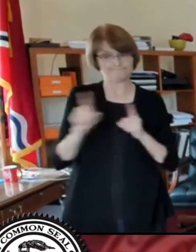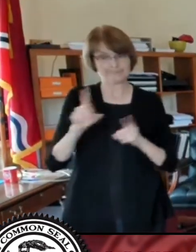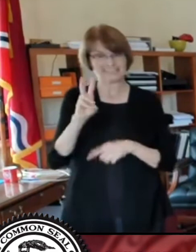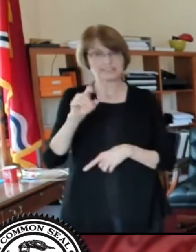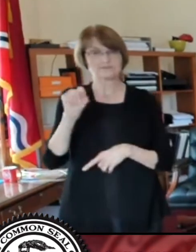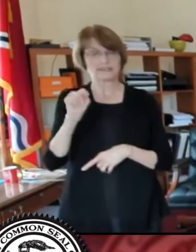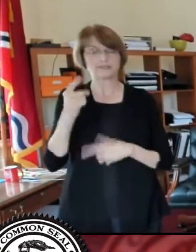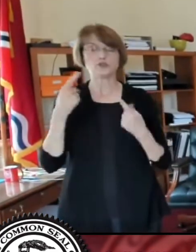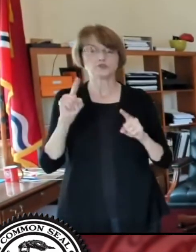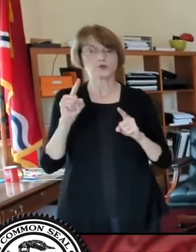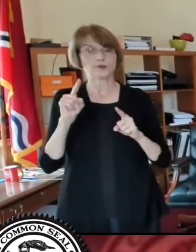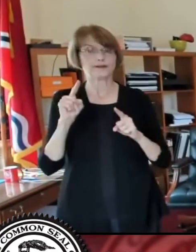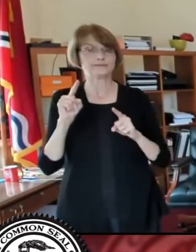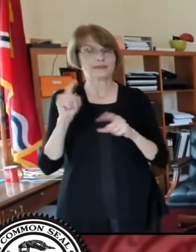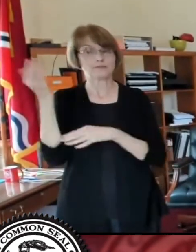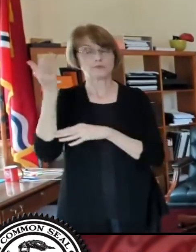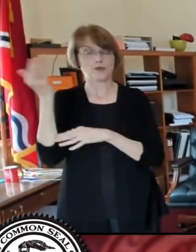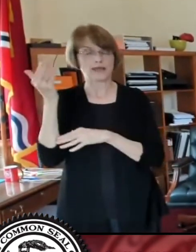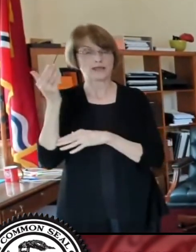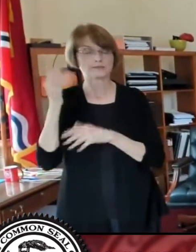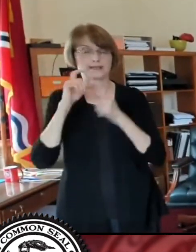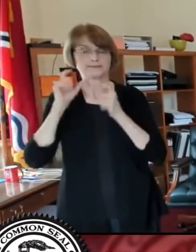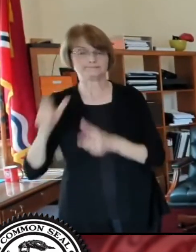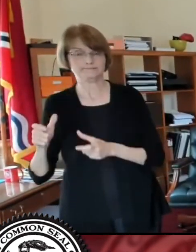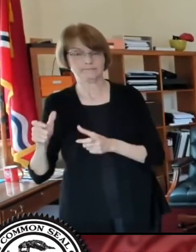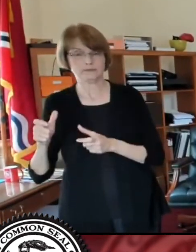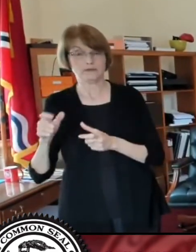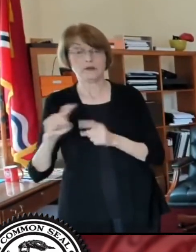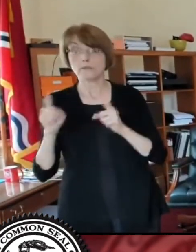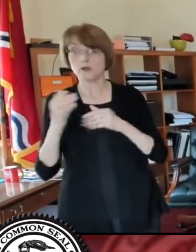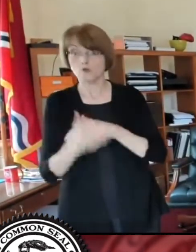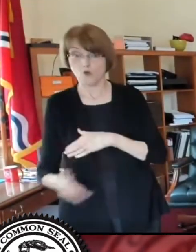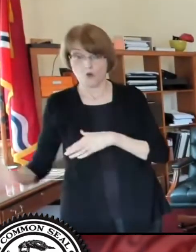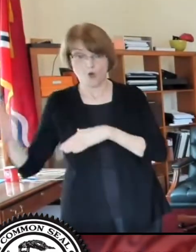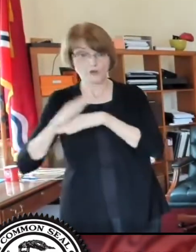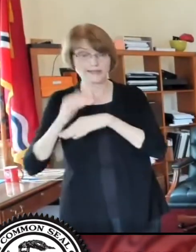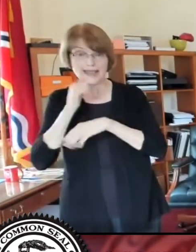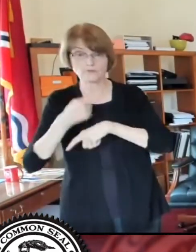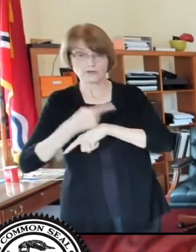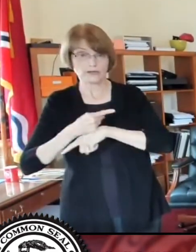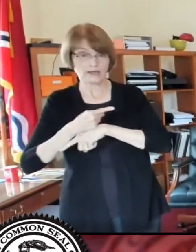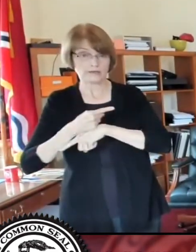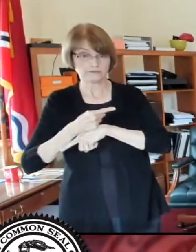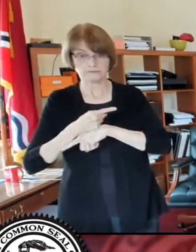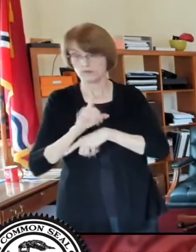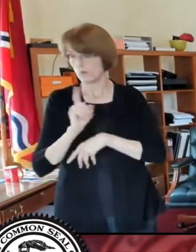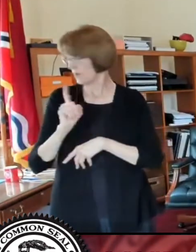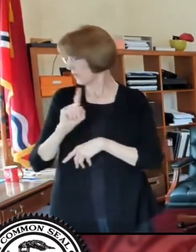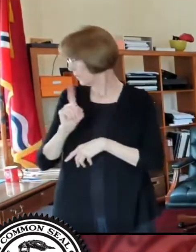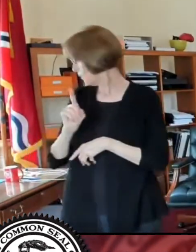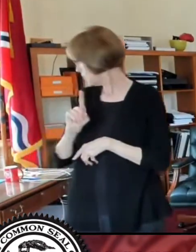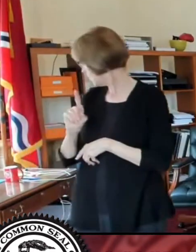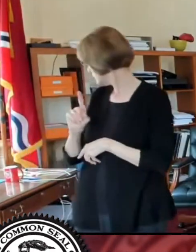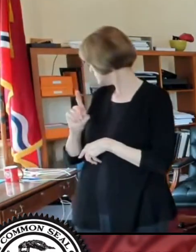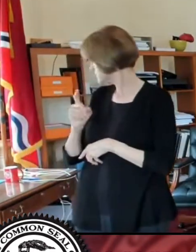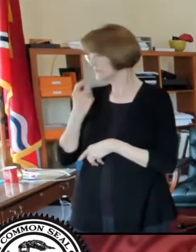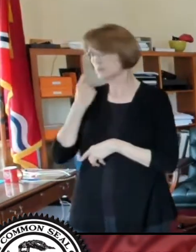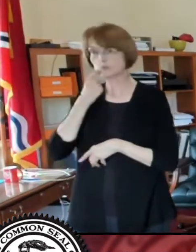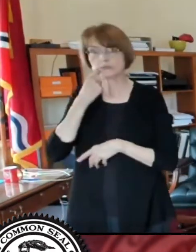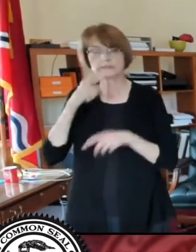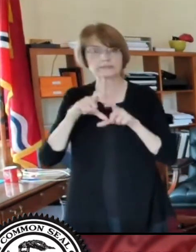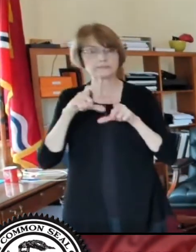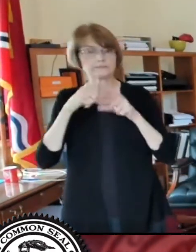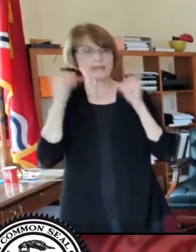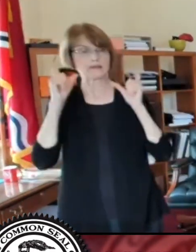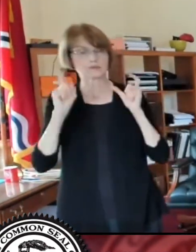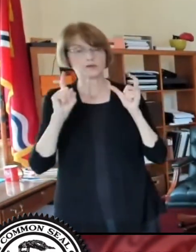mask during these broadcasts, but I wear it all day long, every day, Where's the one I was wearing earlier?